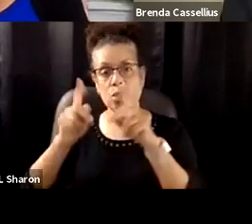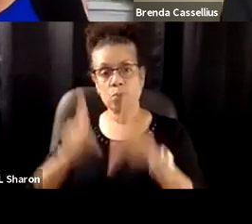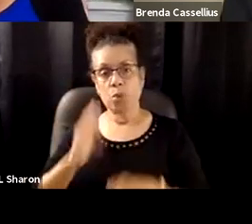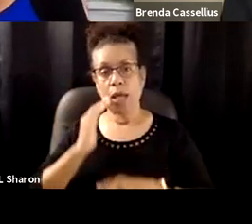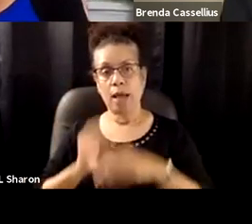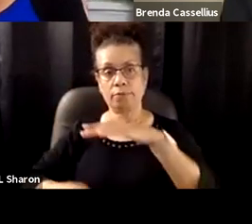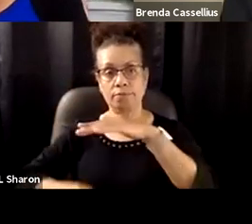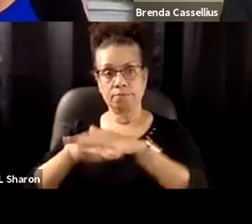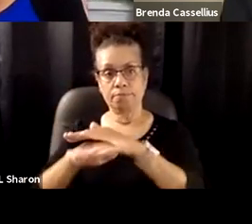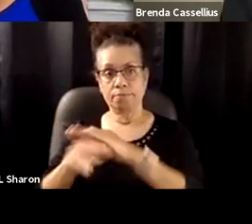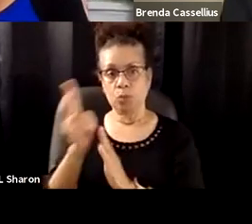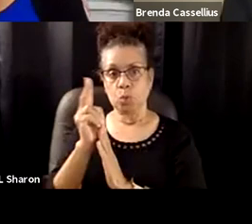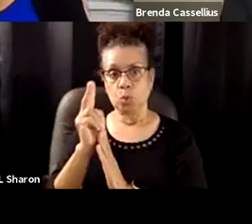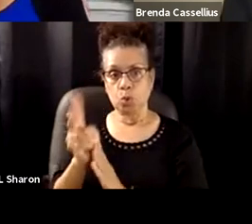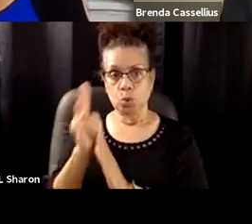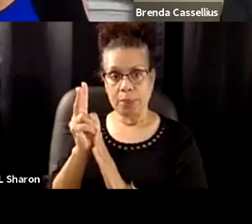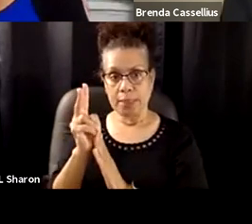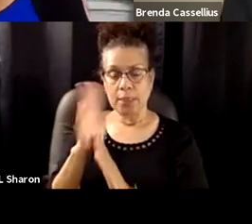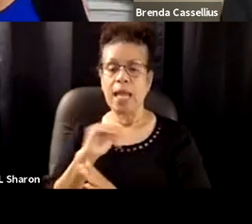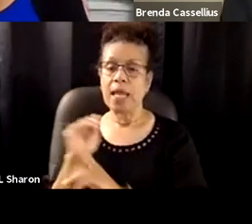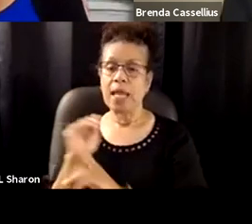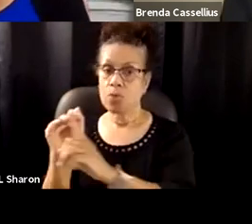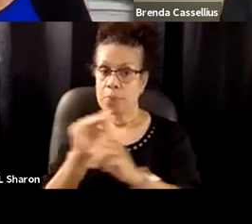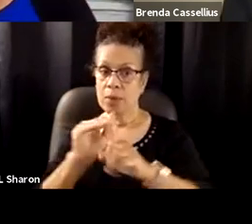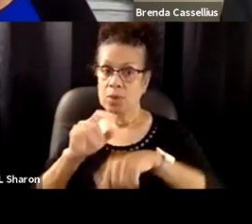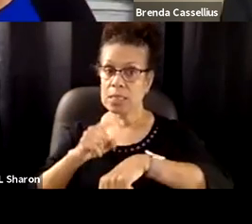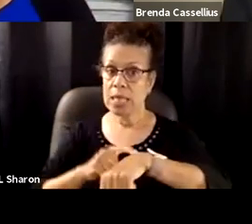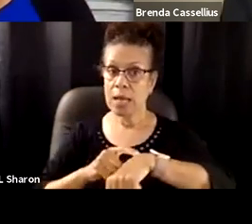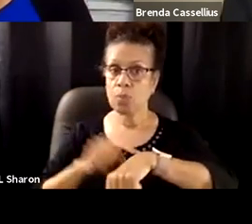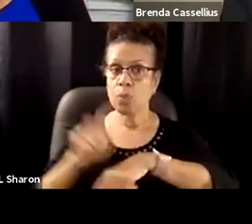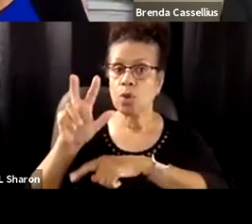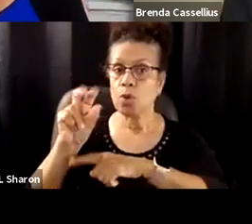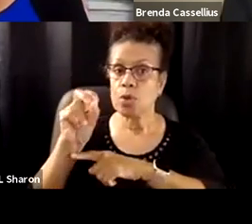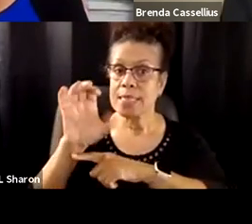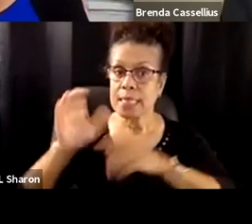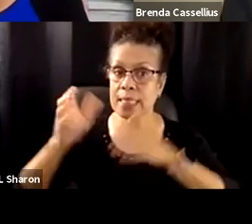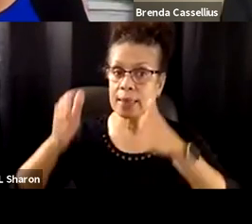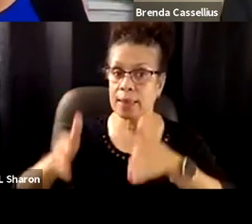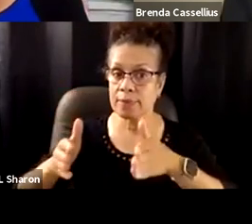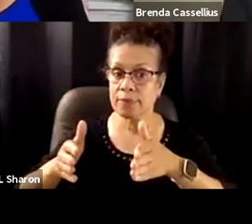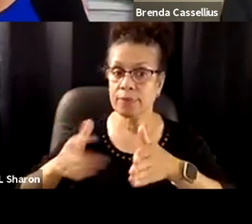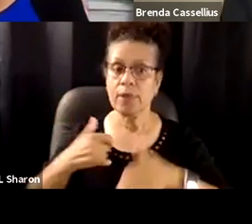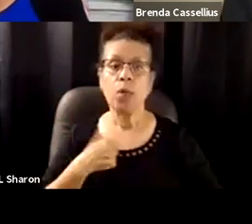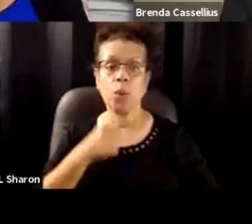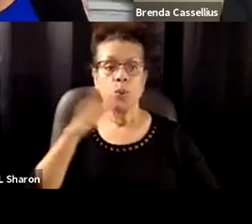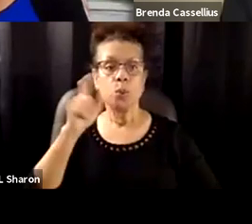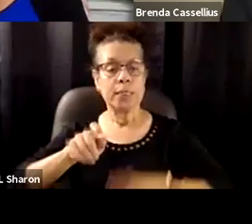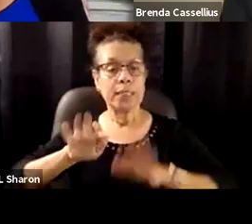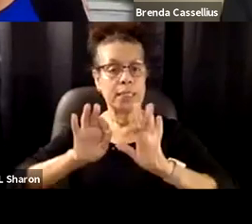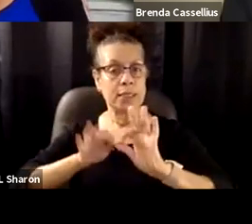two minutes to speak and i will remind you when you have 30 seconds remaining those who require interpretation